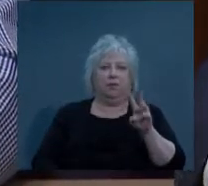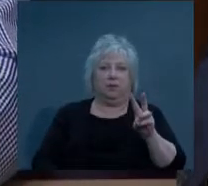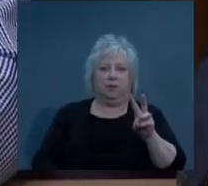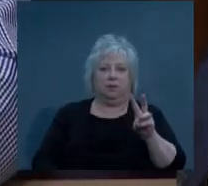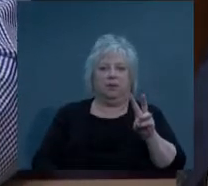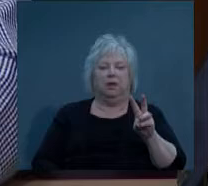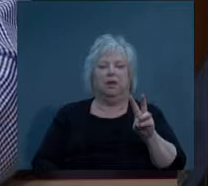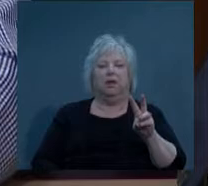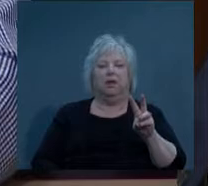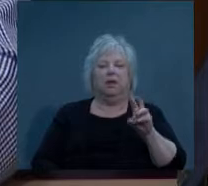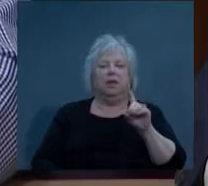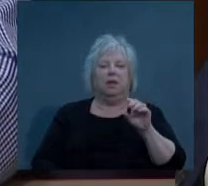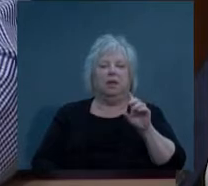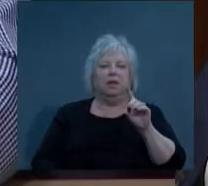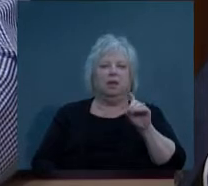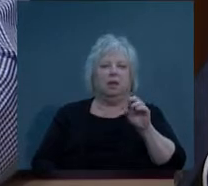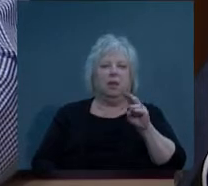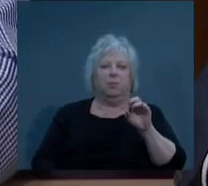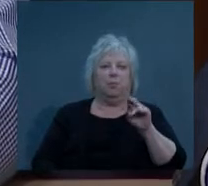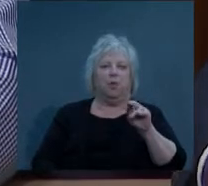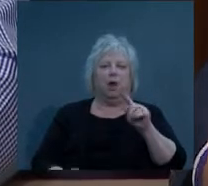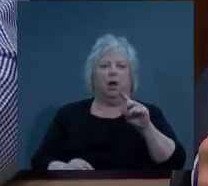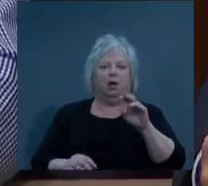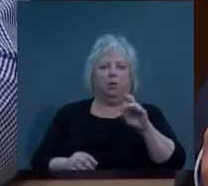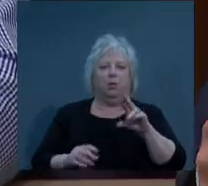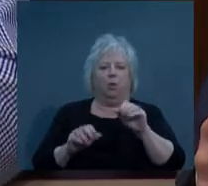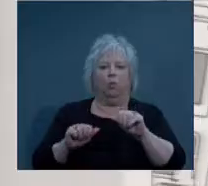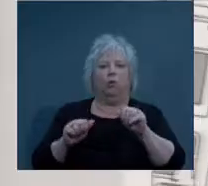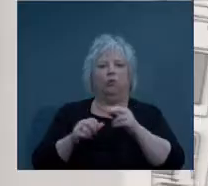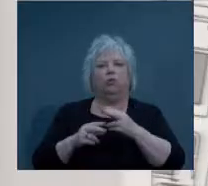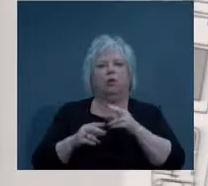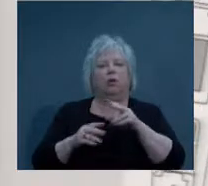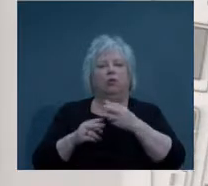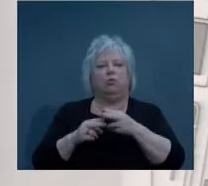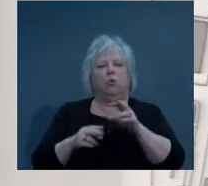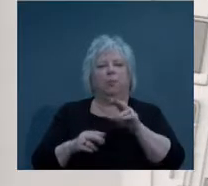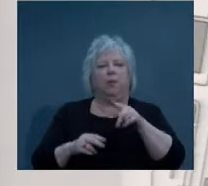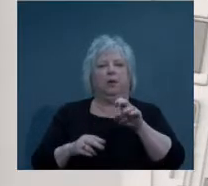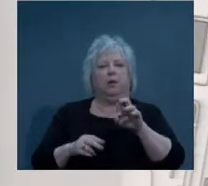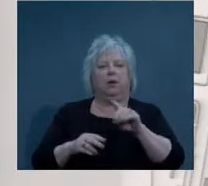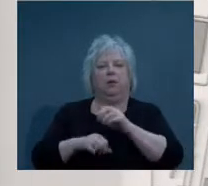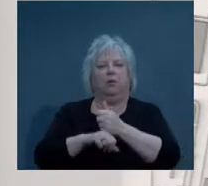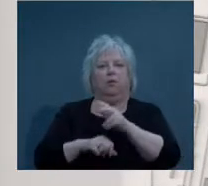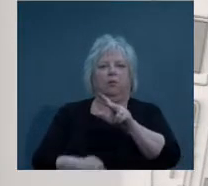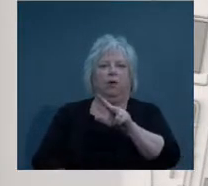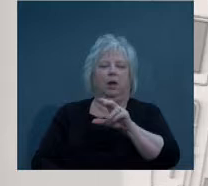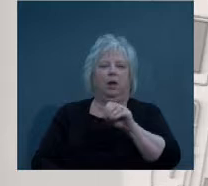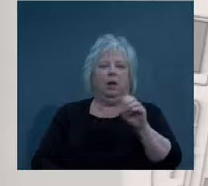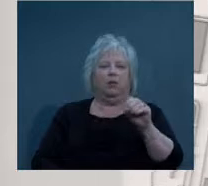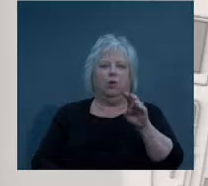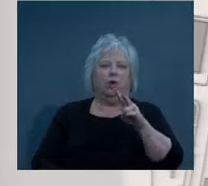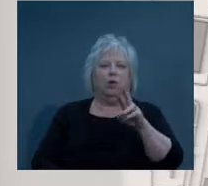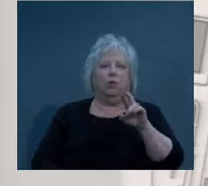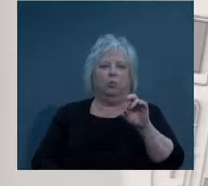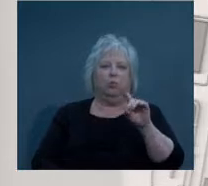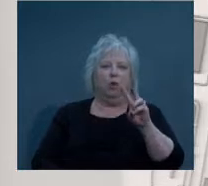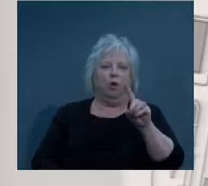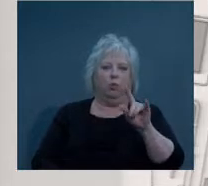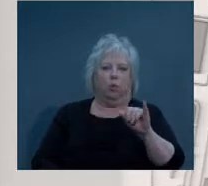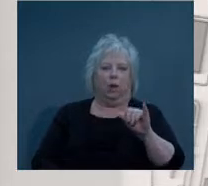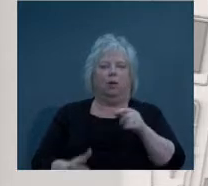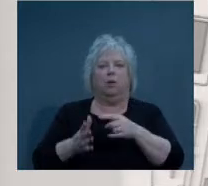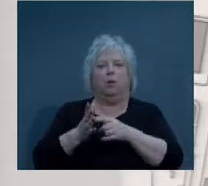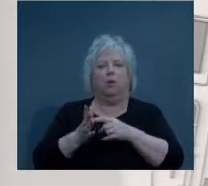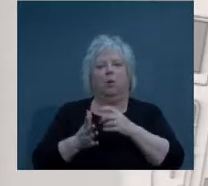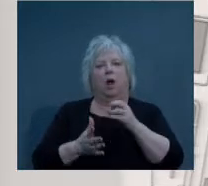Z-9456, the Demond Car Wash revised short form PCD located at 300 Broadway Street. A required